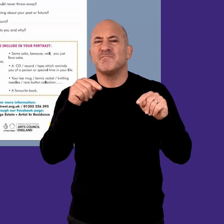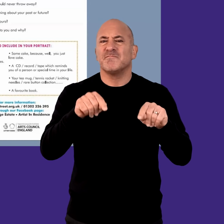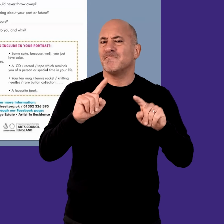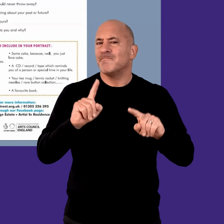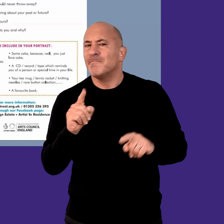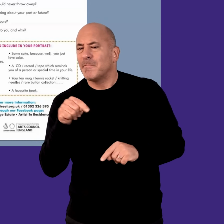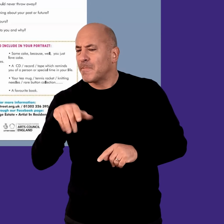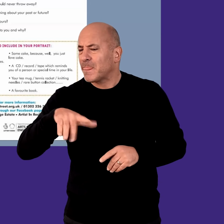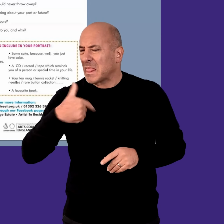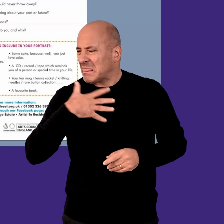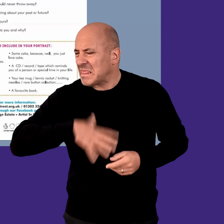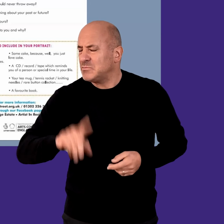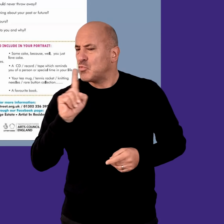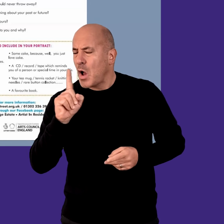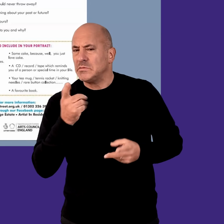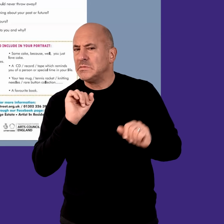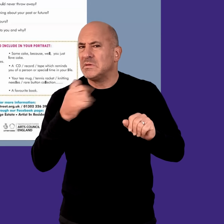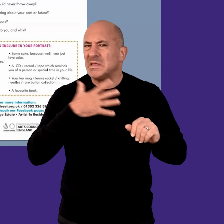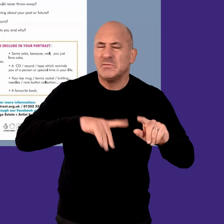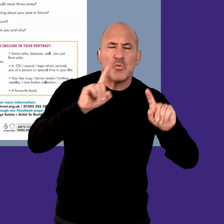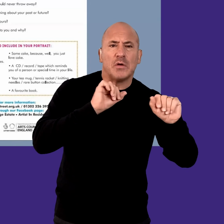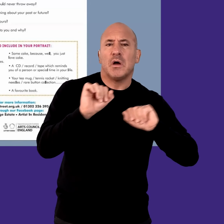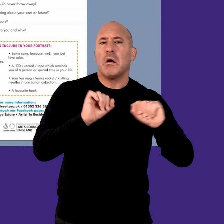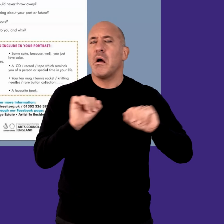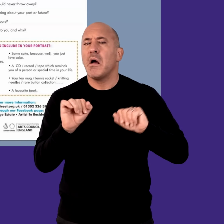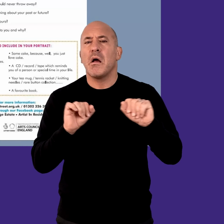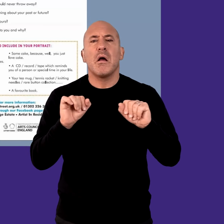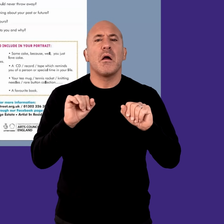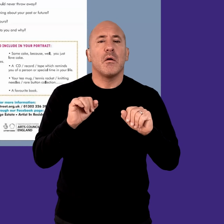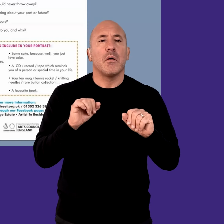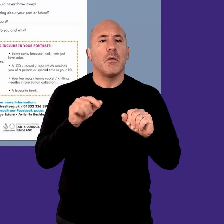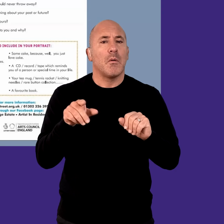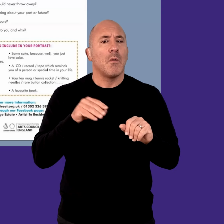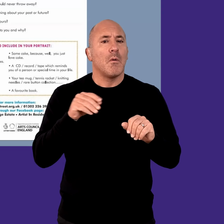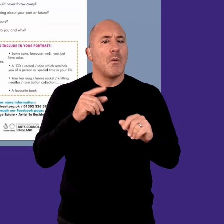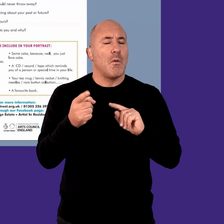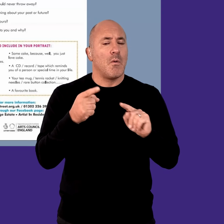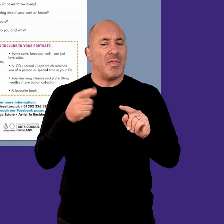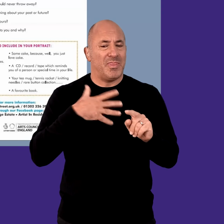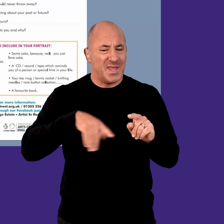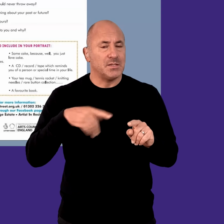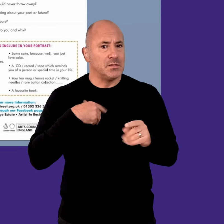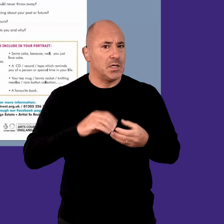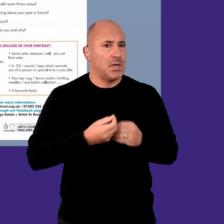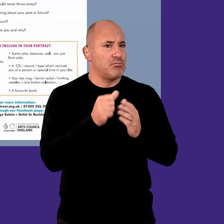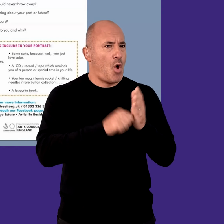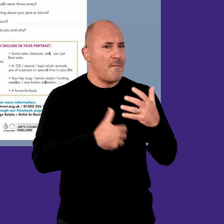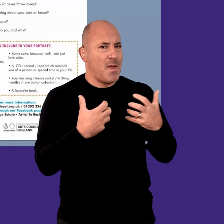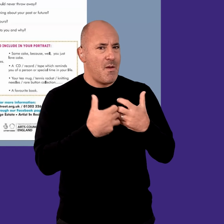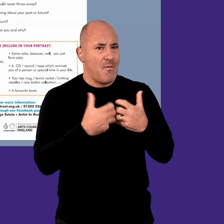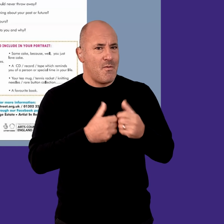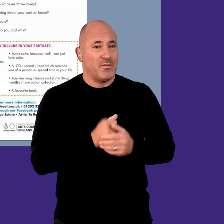estate. What's the need on the estate? How can we develop a programme that responds to that need?